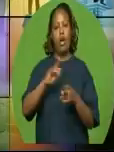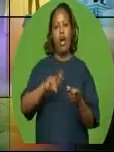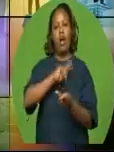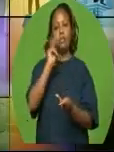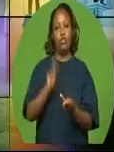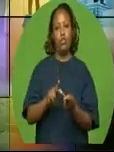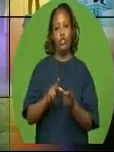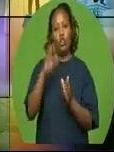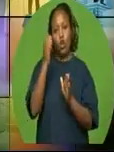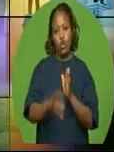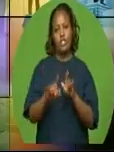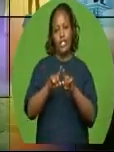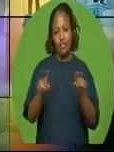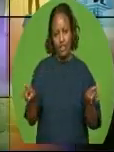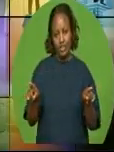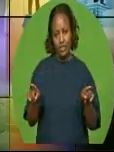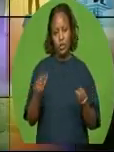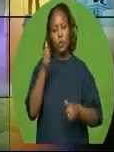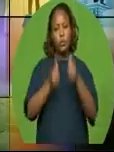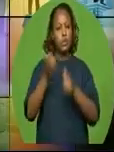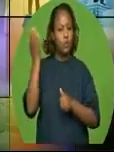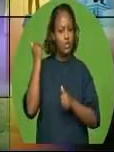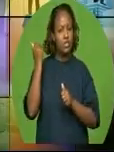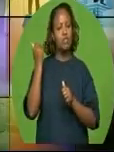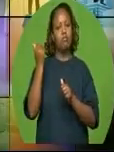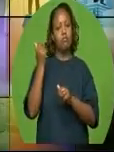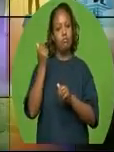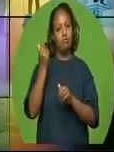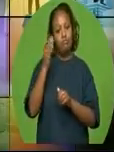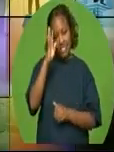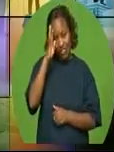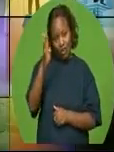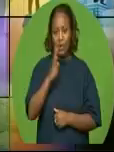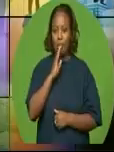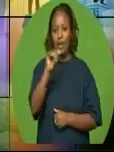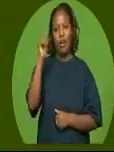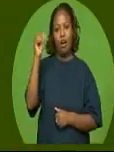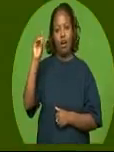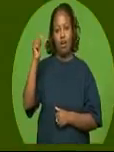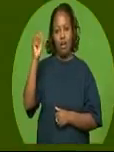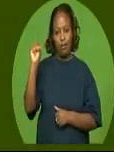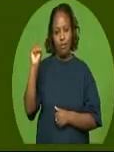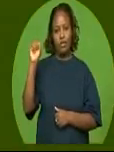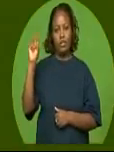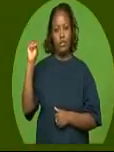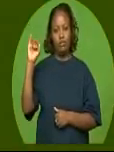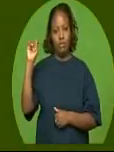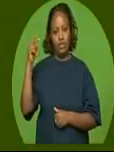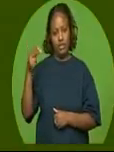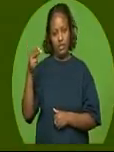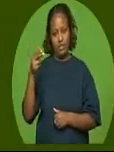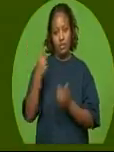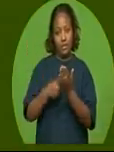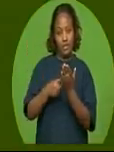on absolute cost difference, which was developed by Adam Smith. According to